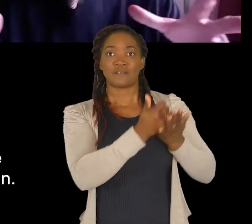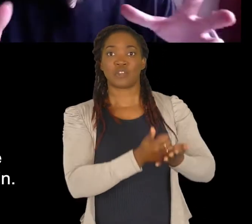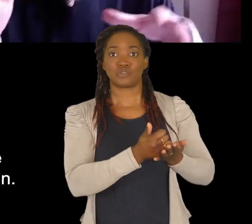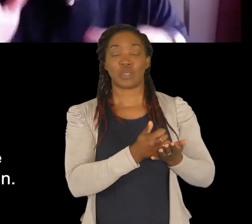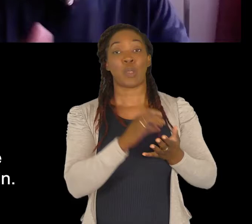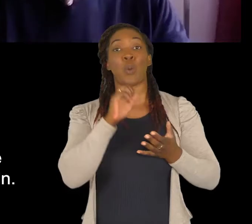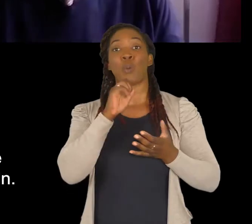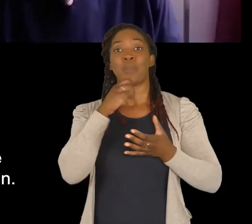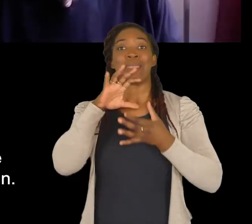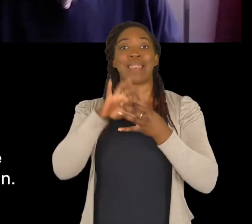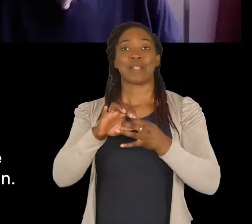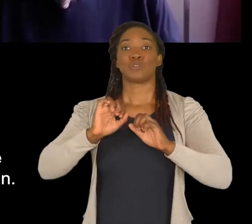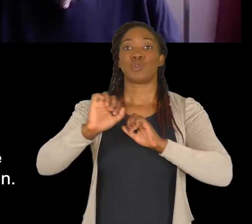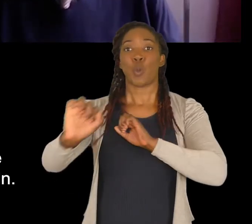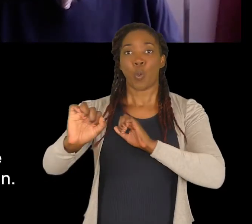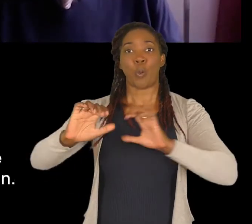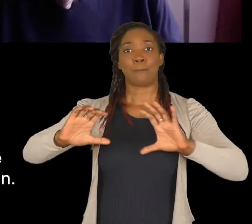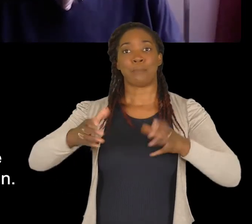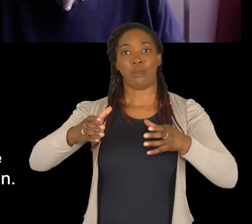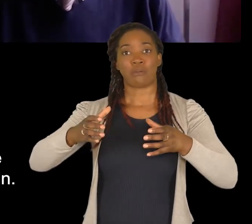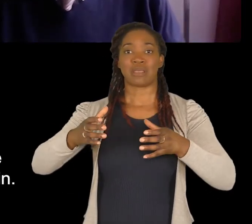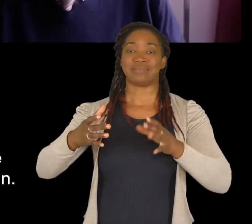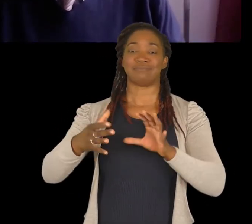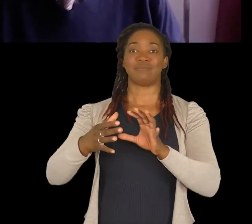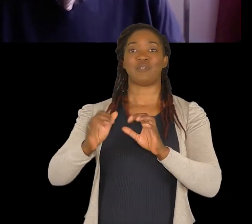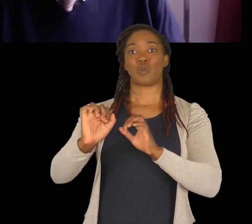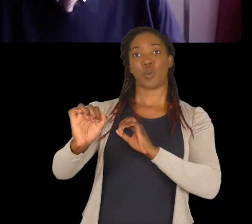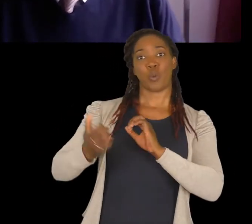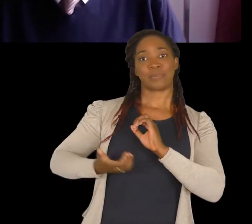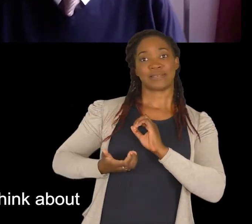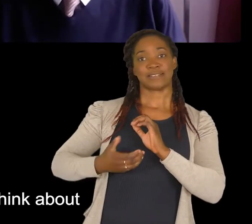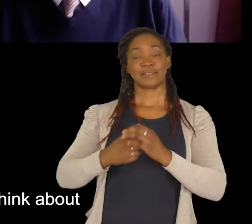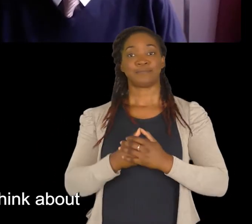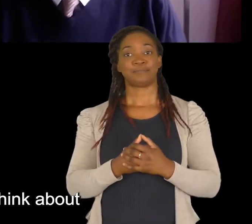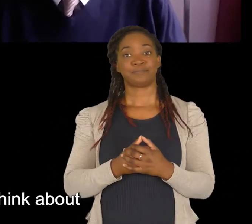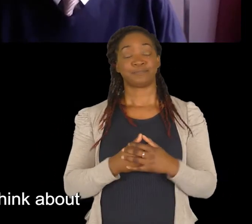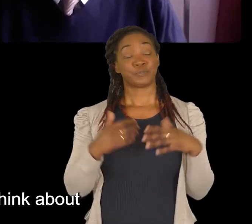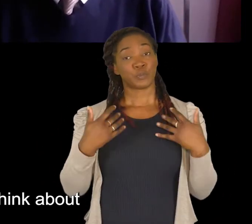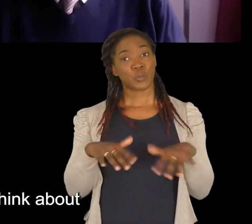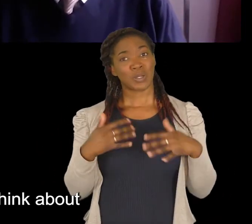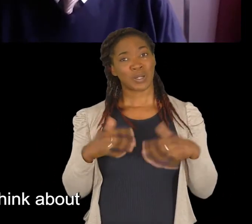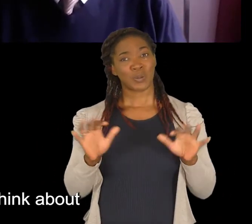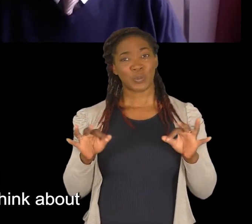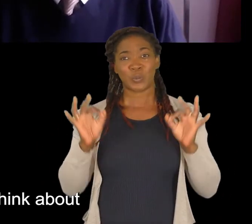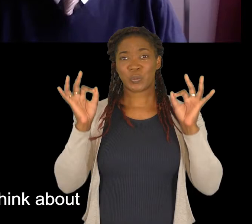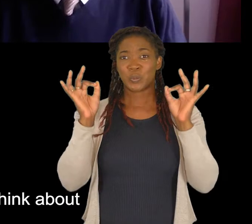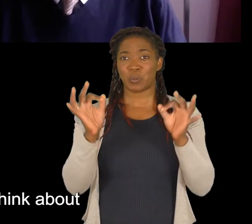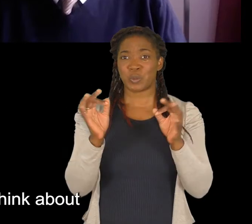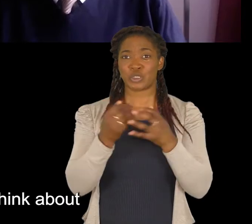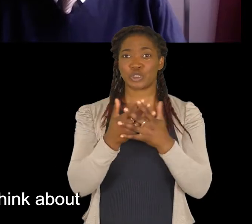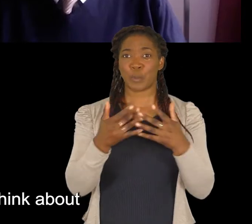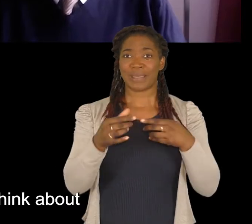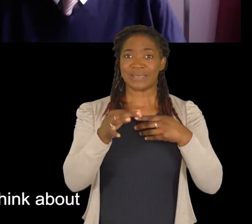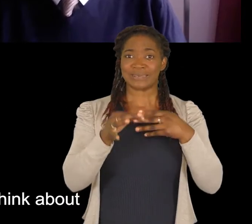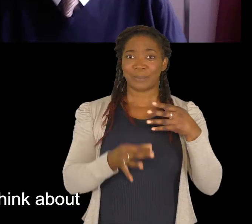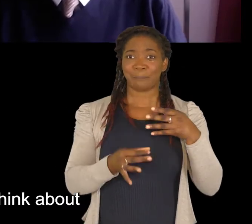the marketplace that your business or idea is in. Wow, this is excellent. So many